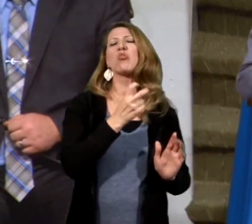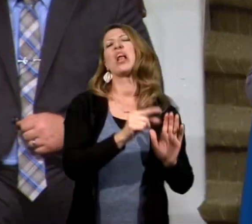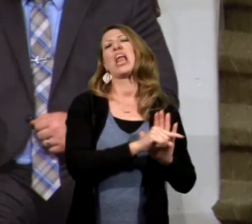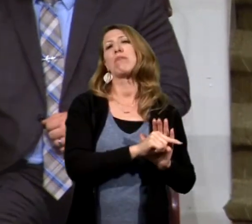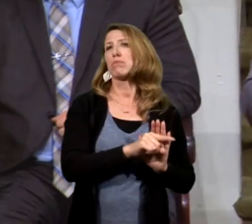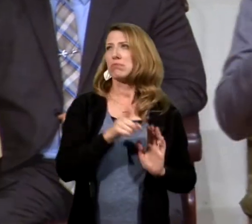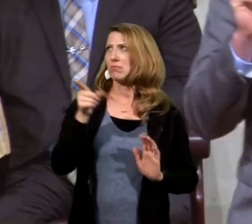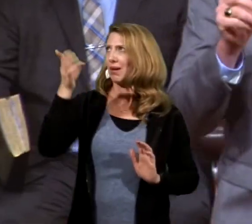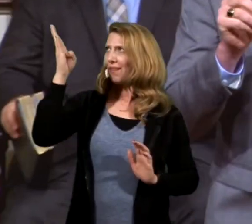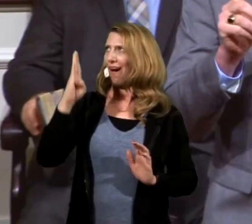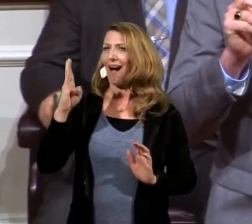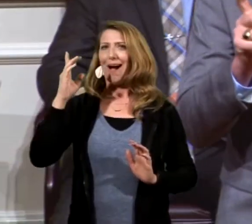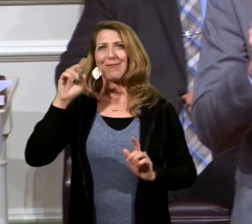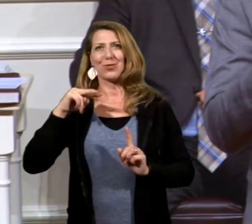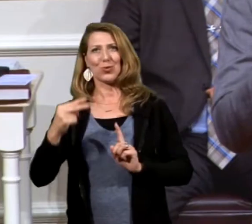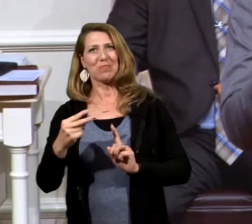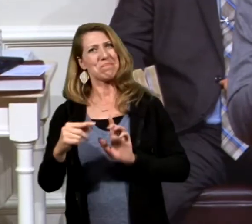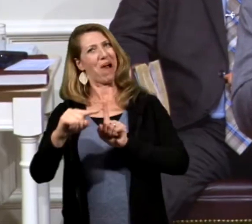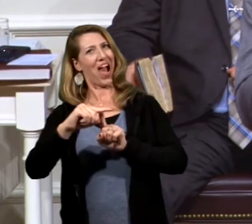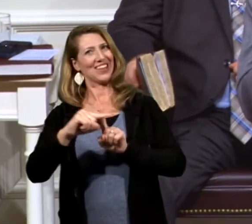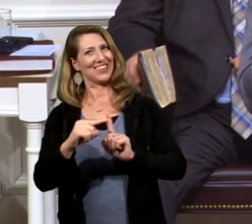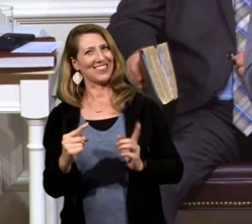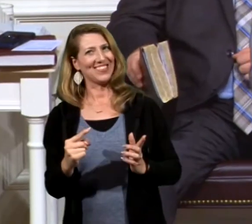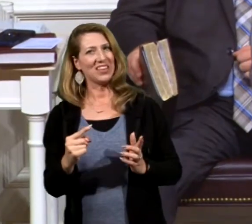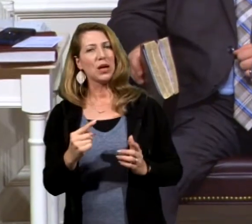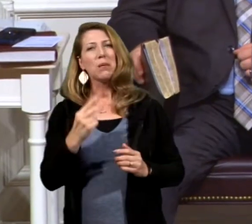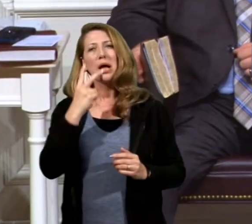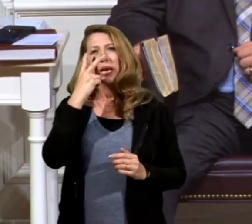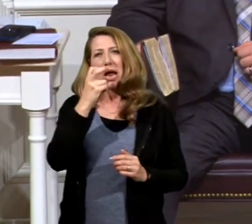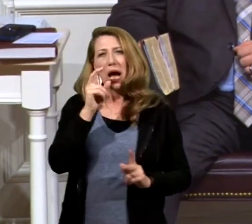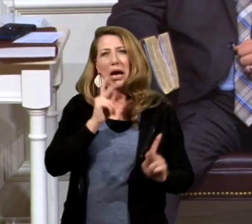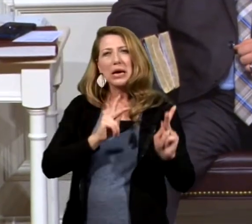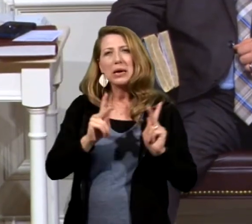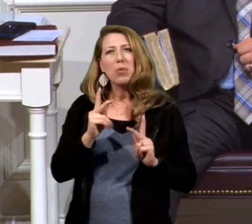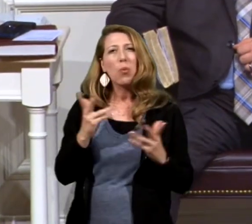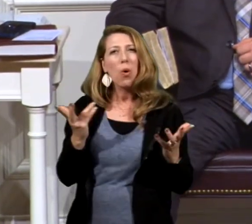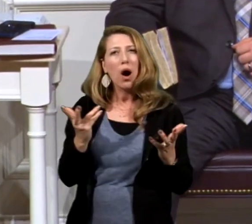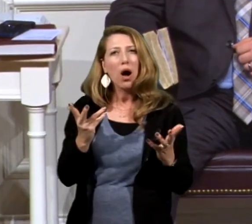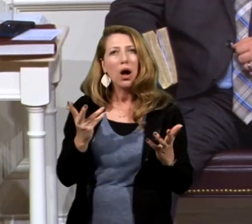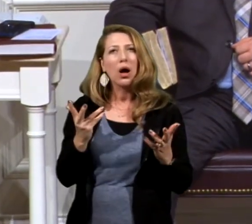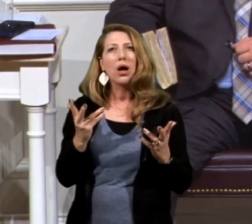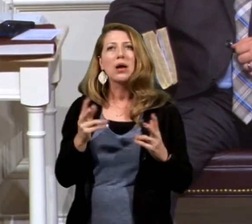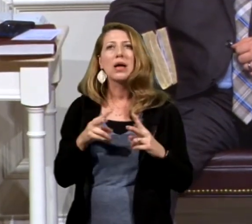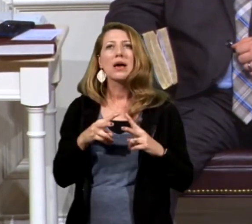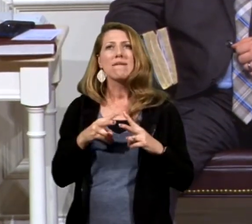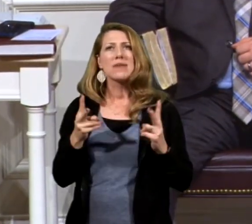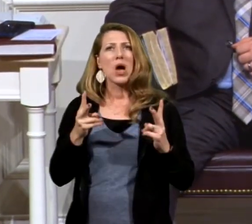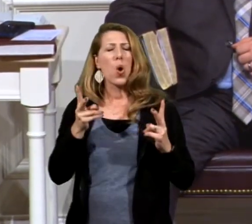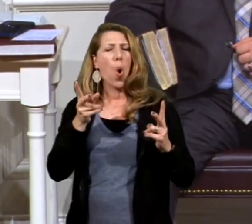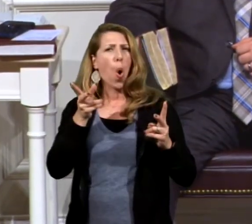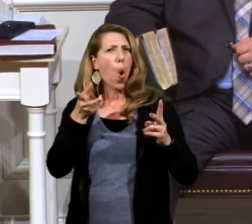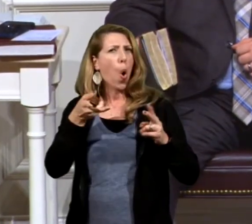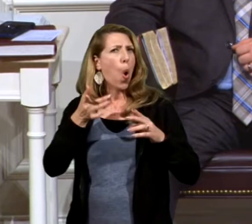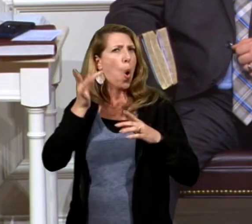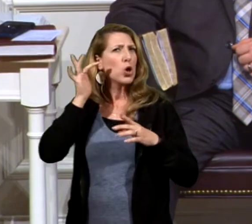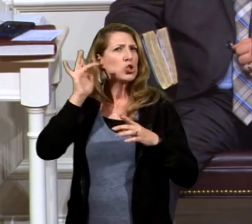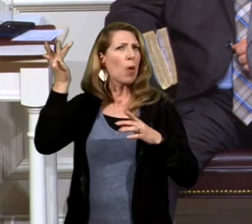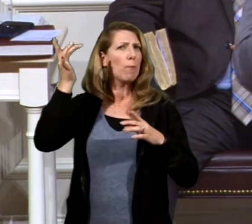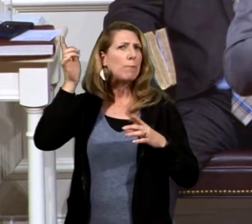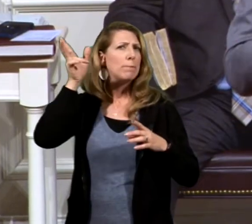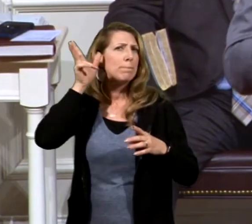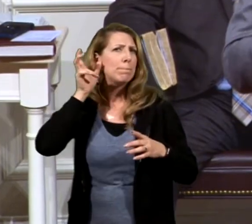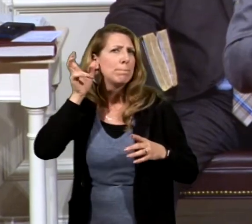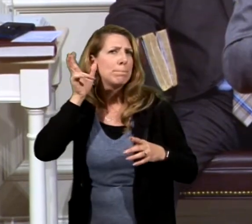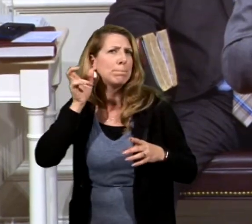thing. One thing we know about blind people, they're normally very acute in their hearing. They're